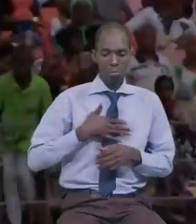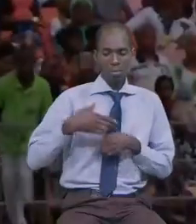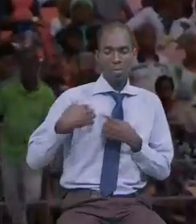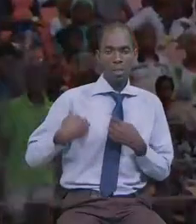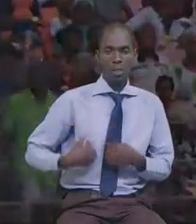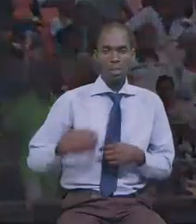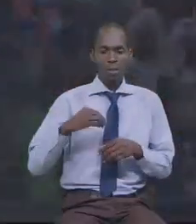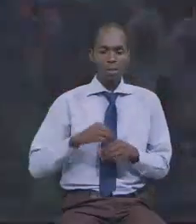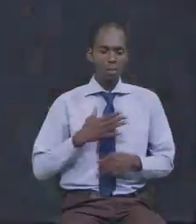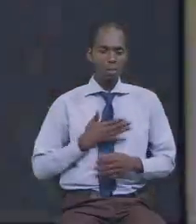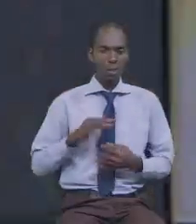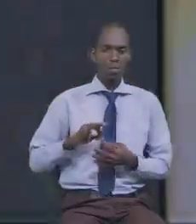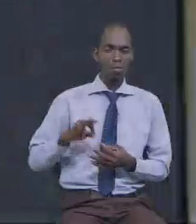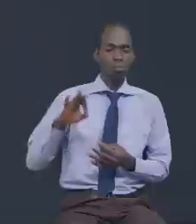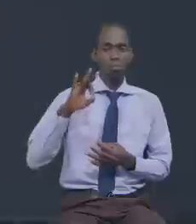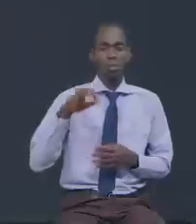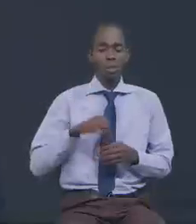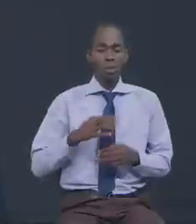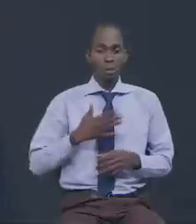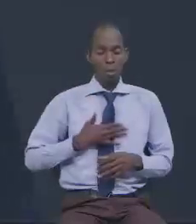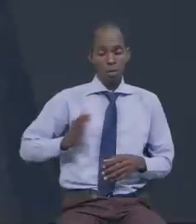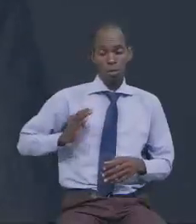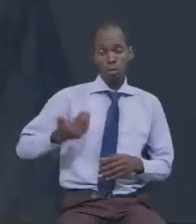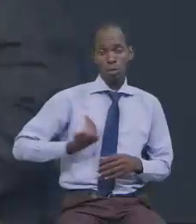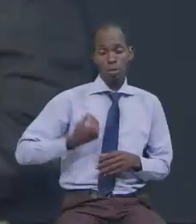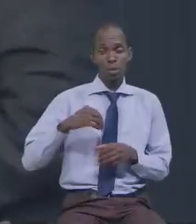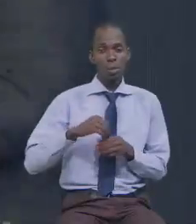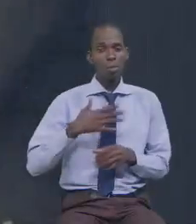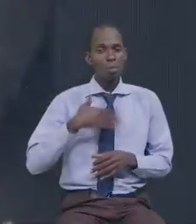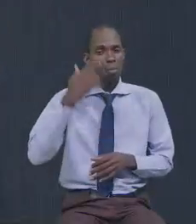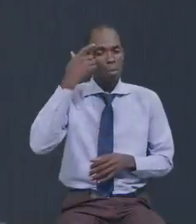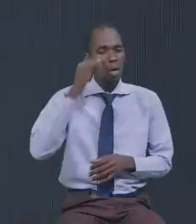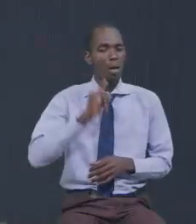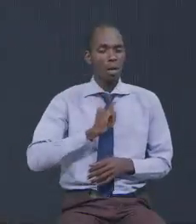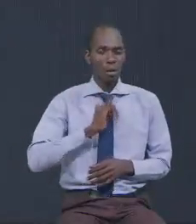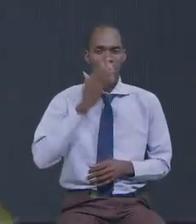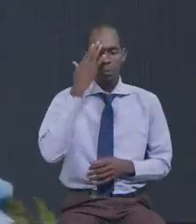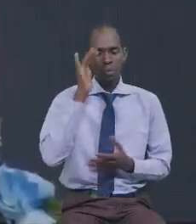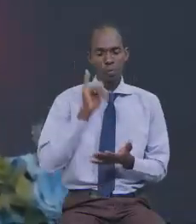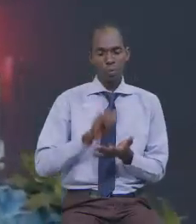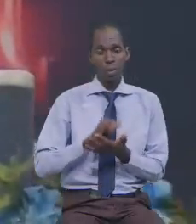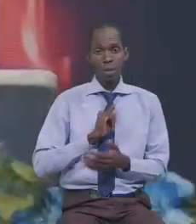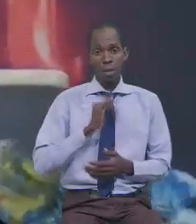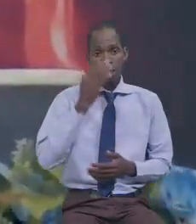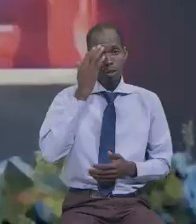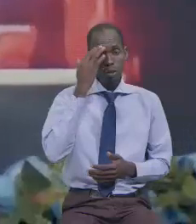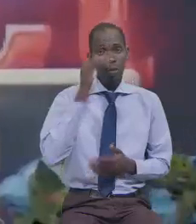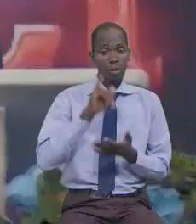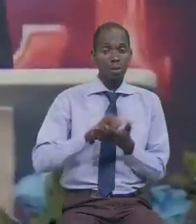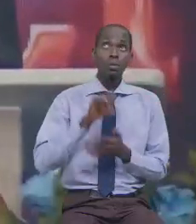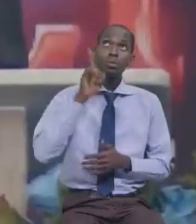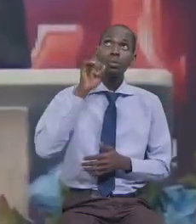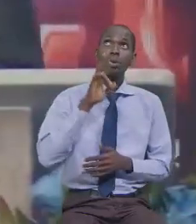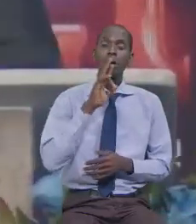my soul, in my mind, I know that I know that you are the Christ,